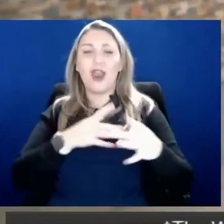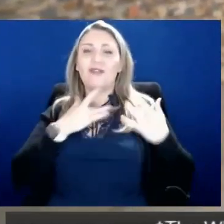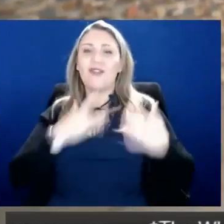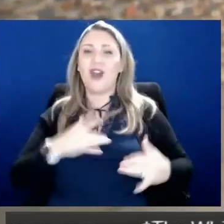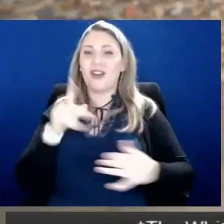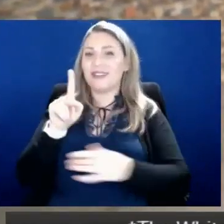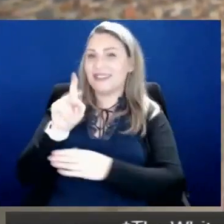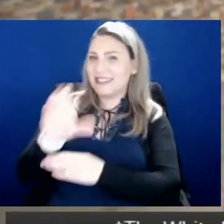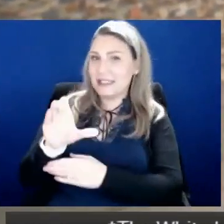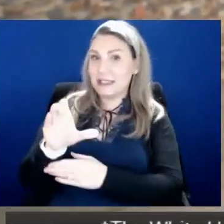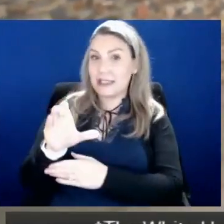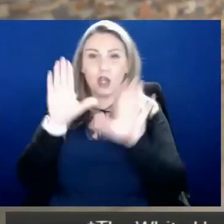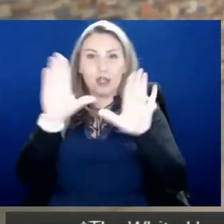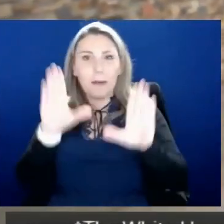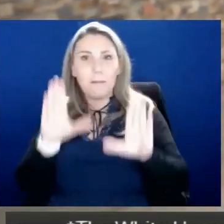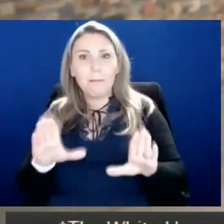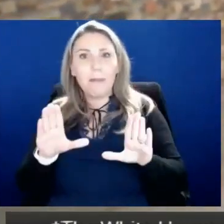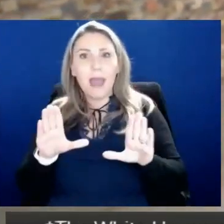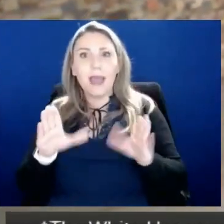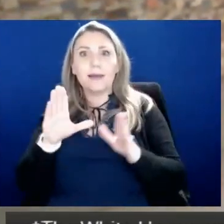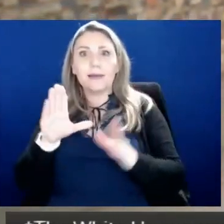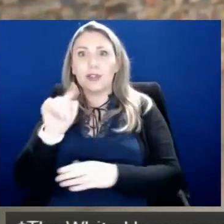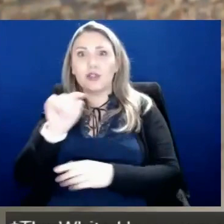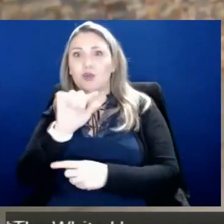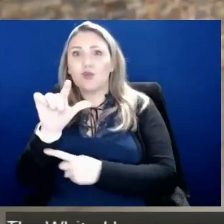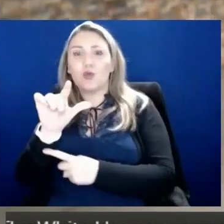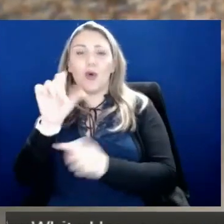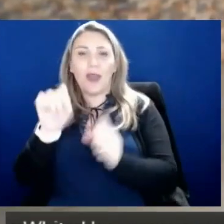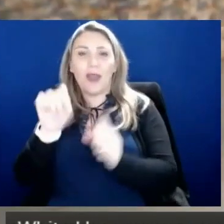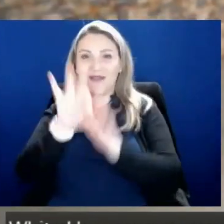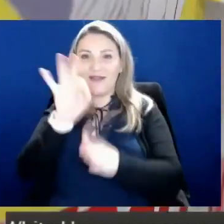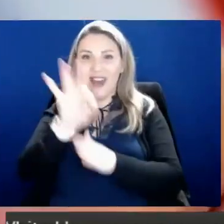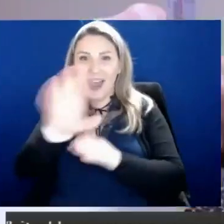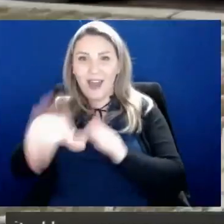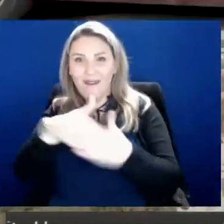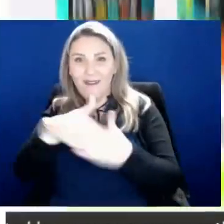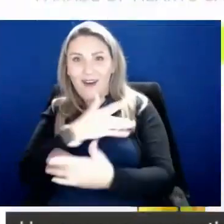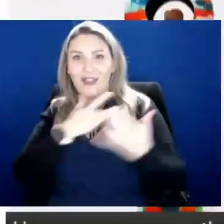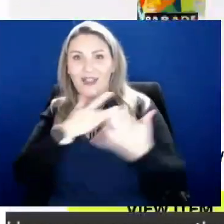to get you to navigate all of those hearts throughout the city. Let's get into it.